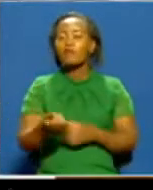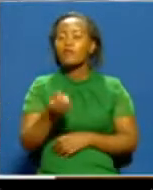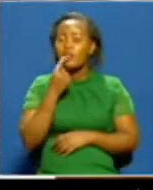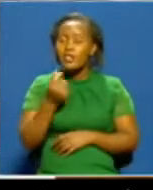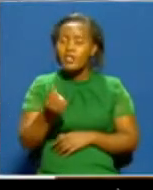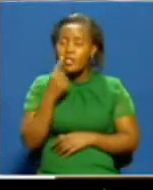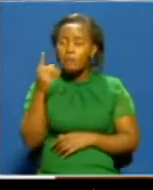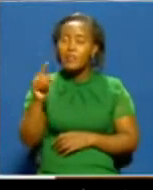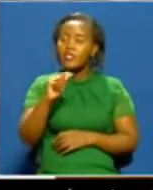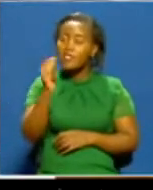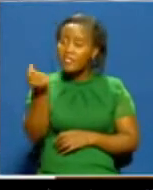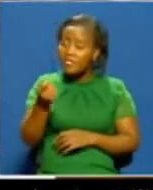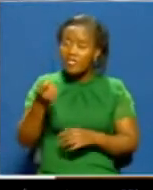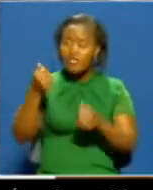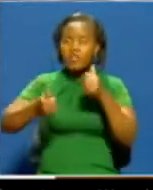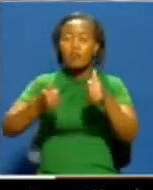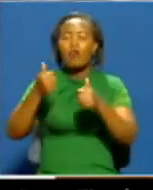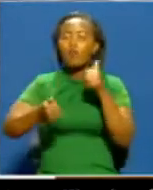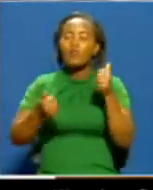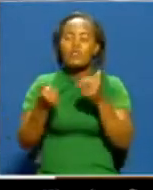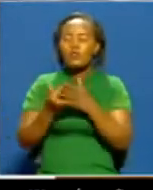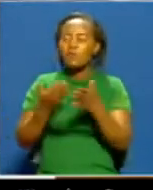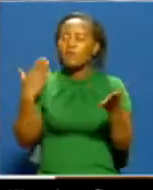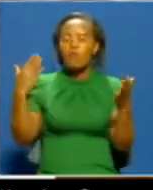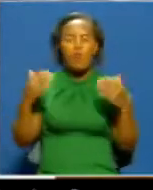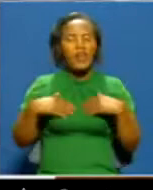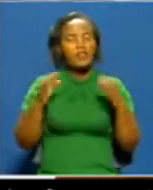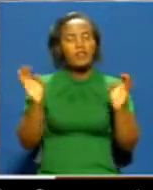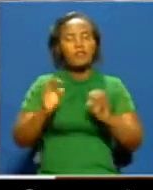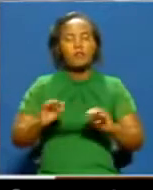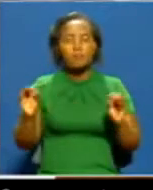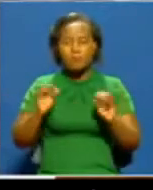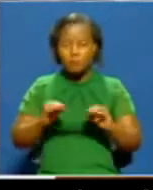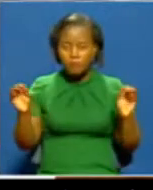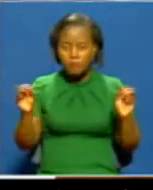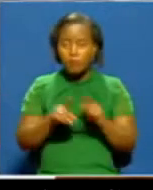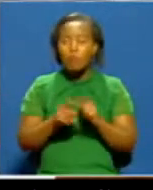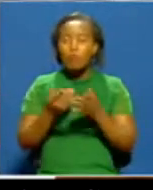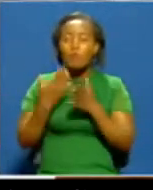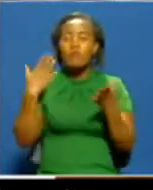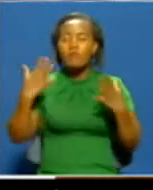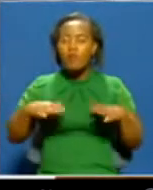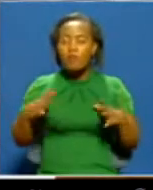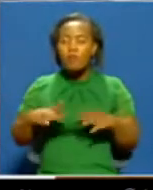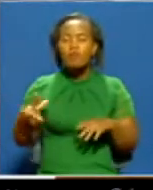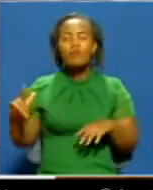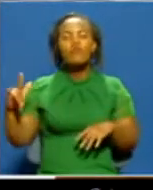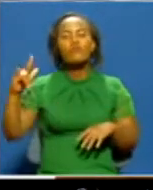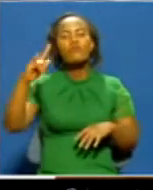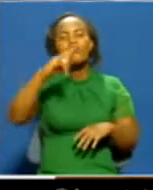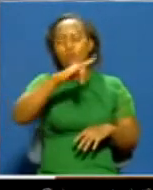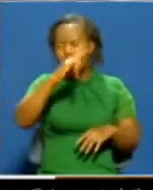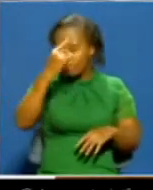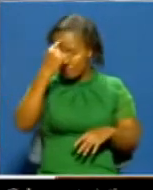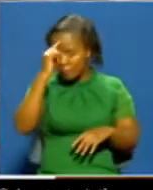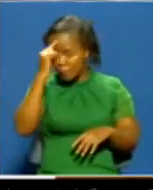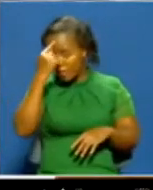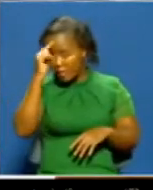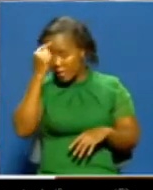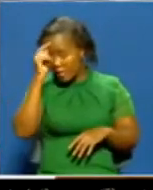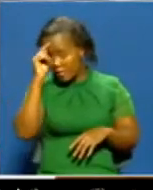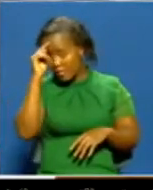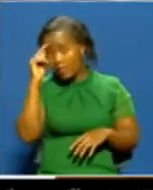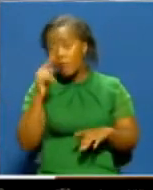that was not available to them at all. Mm-hmm. You know, they used to go to India for certain things, but